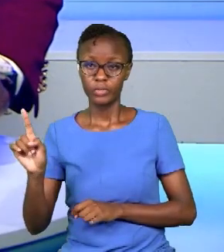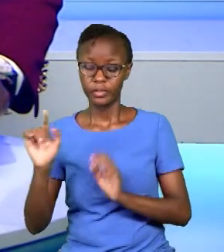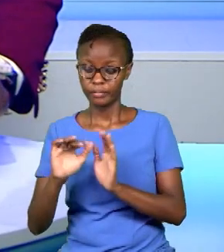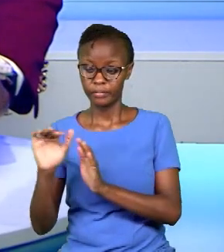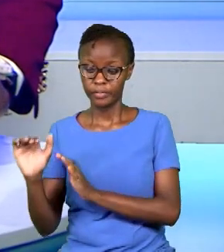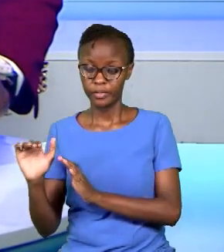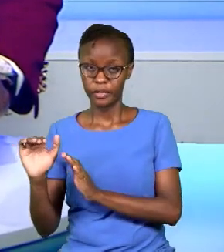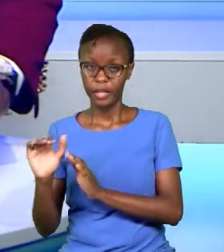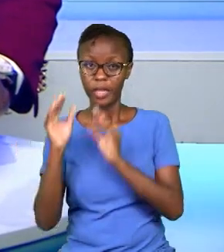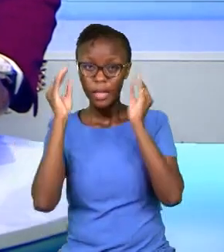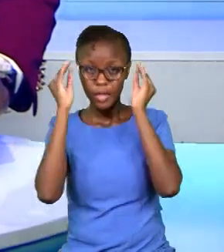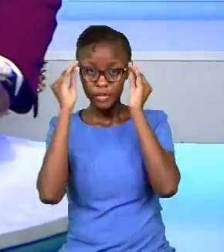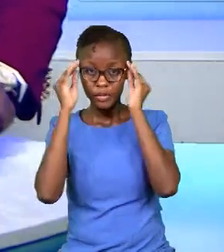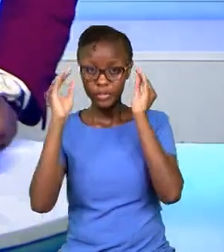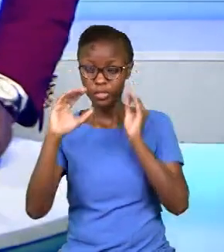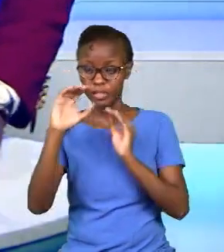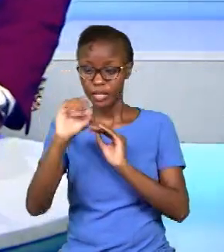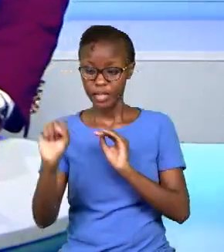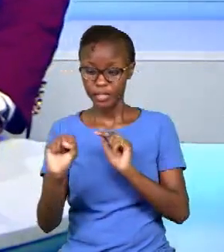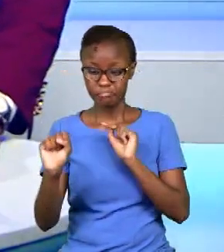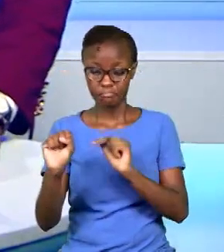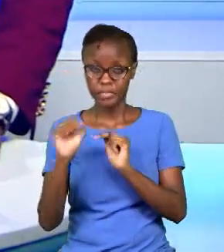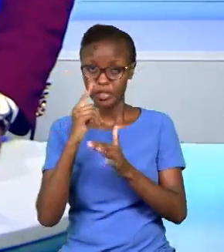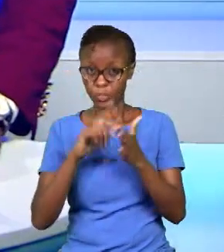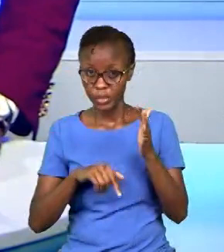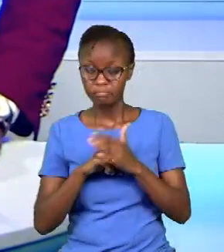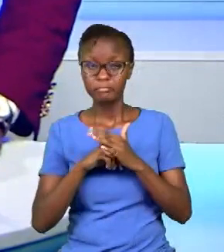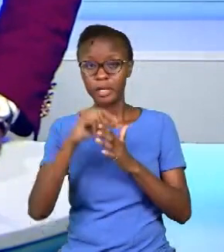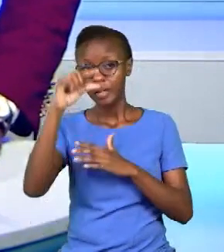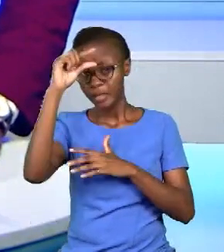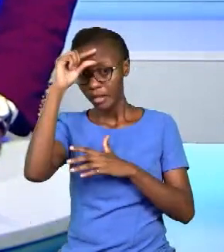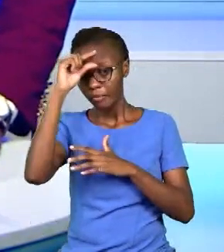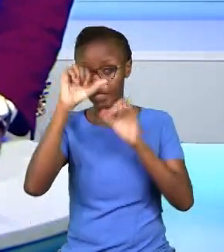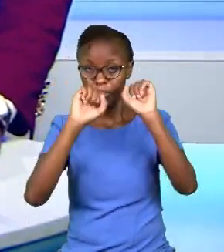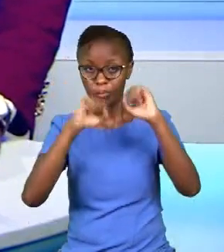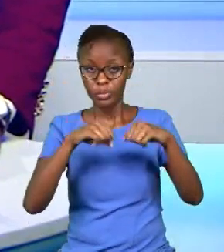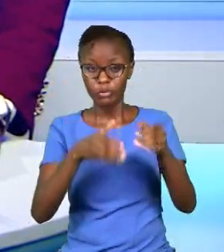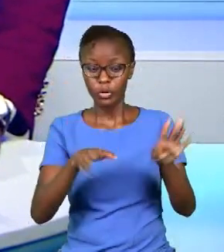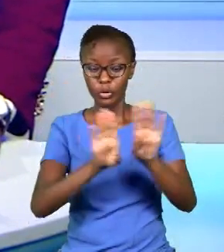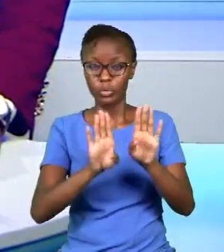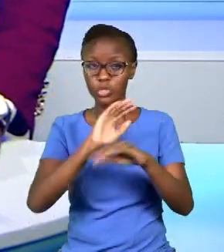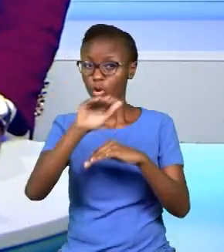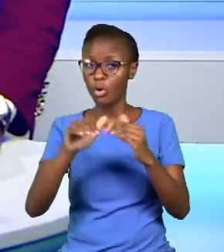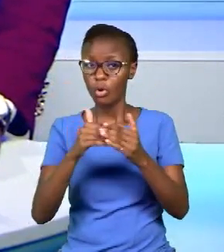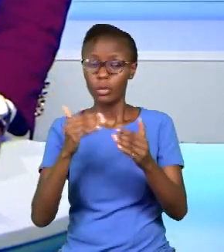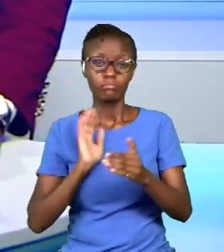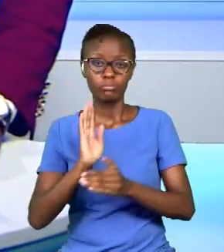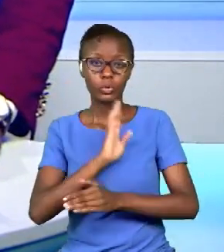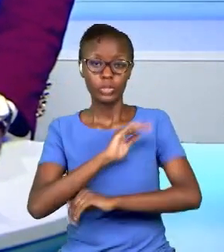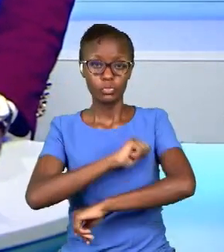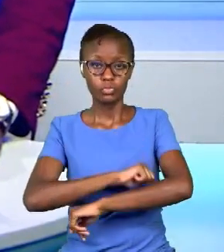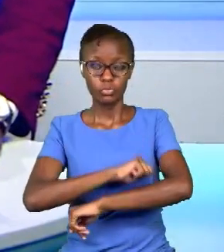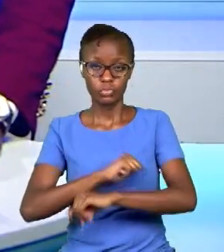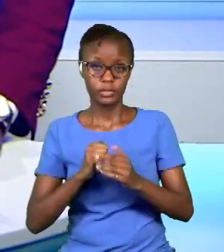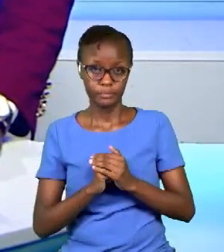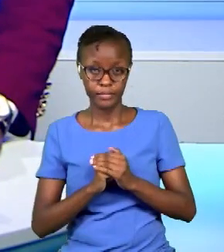Education Cabinet Secretary George Magoha has hinted that government might be forced to close down all boarding schools in the country.